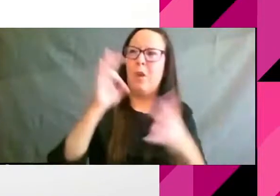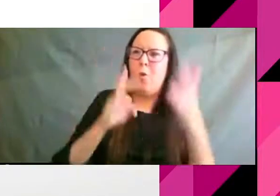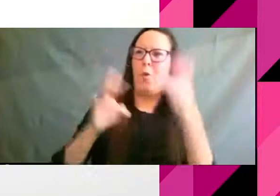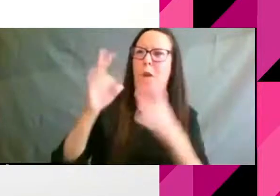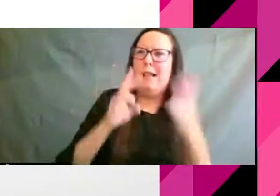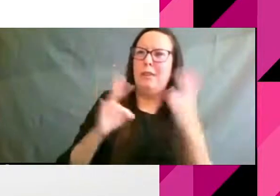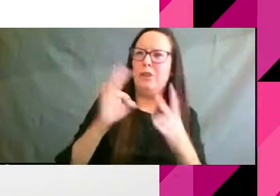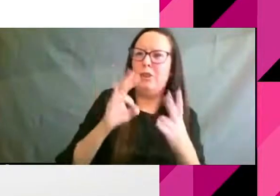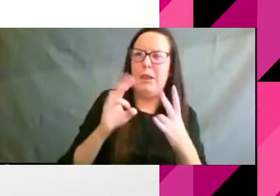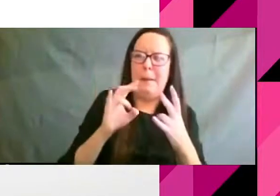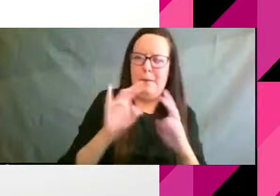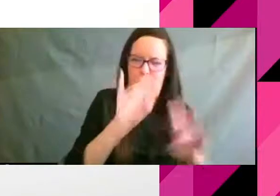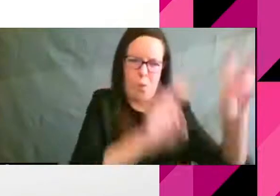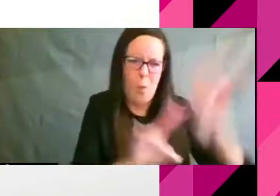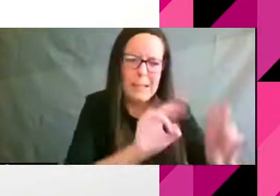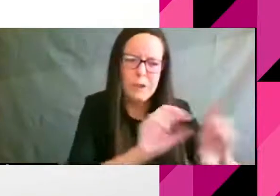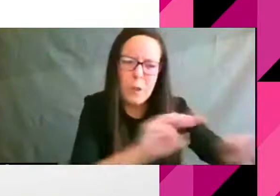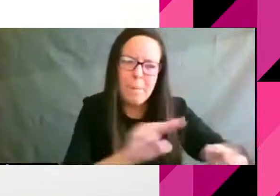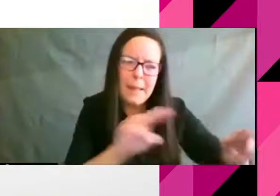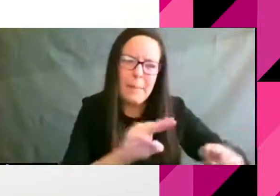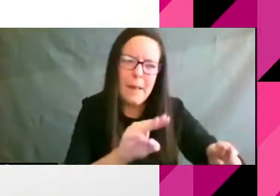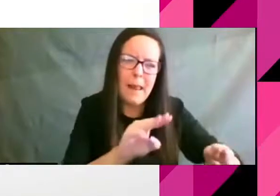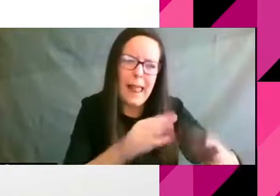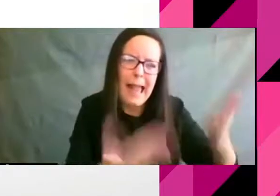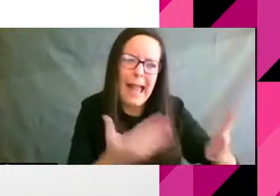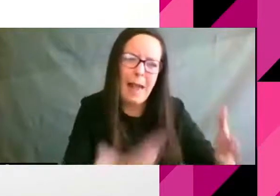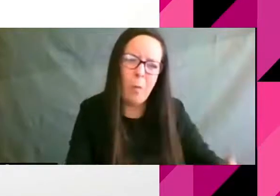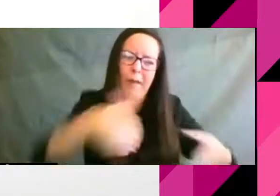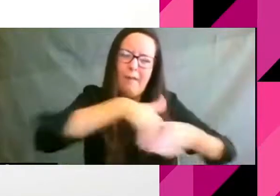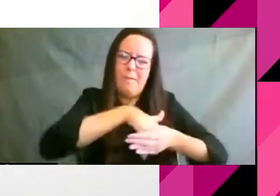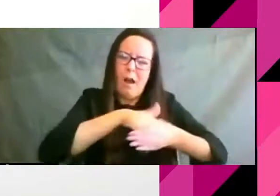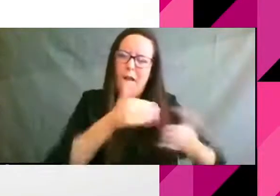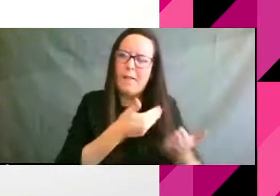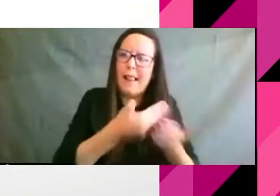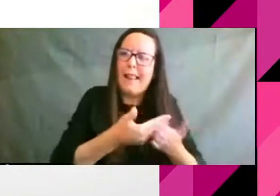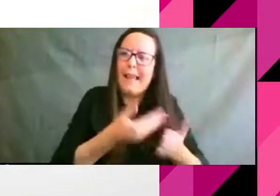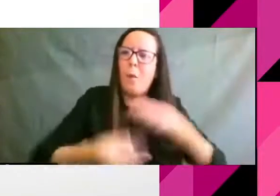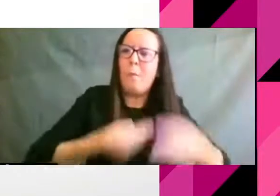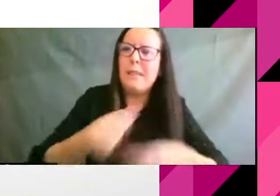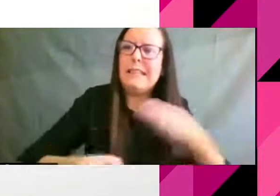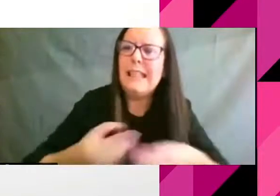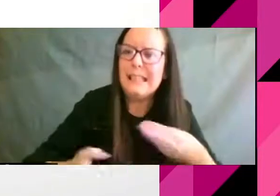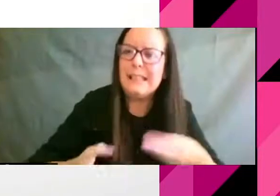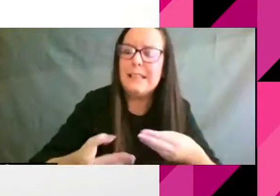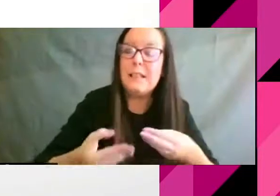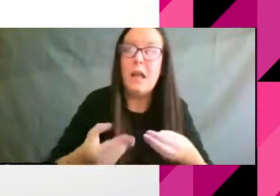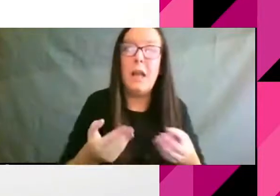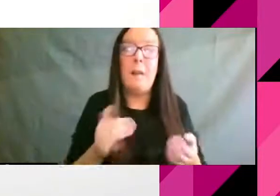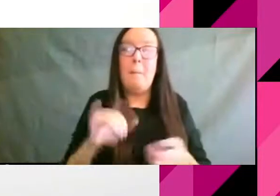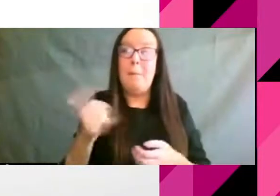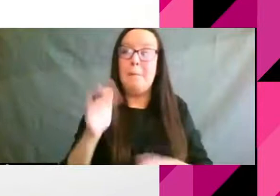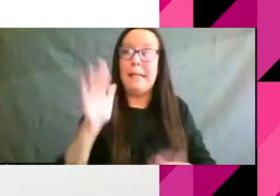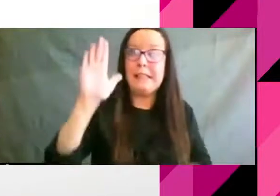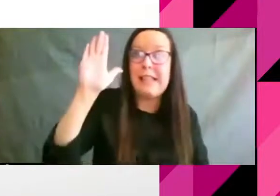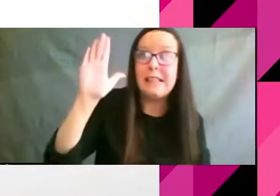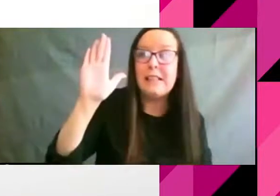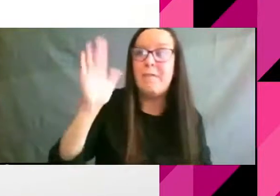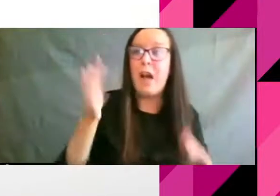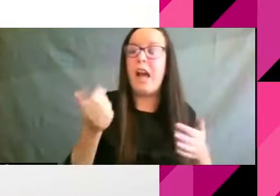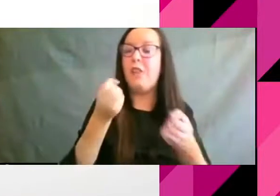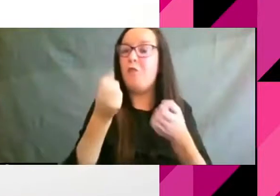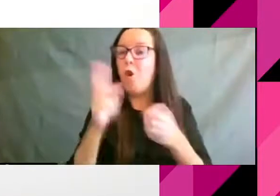disabilities to be part of the legal proceedings, including, for instance, to testify. And I'm very glad to hear about